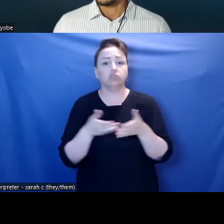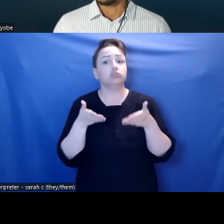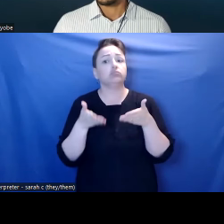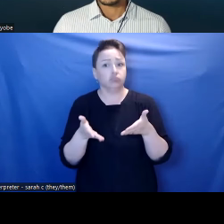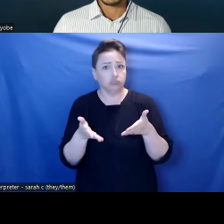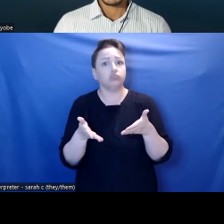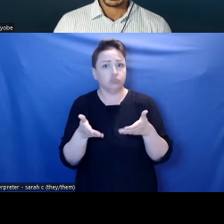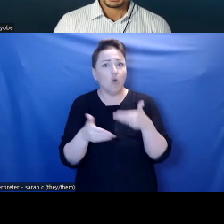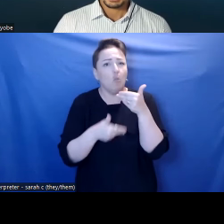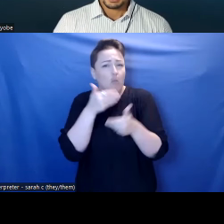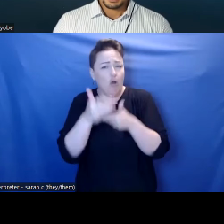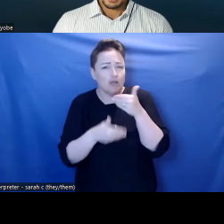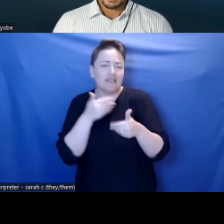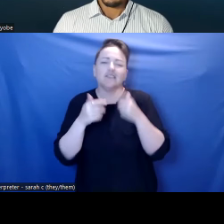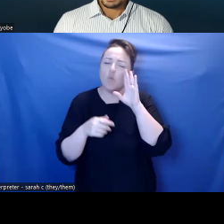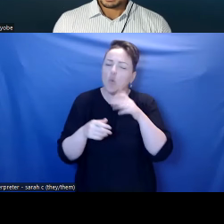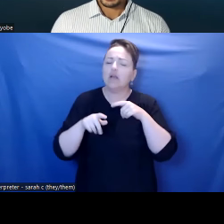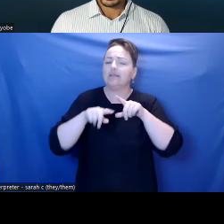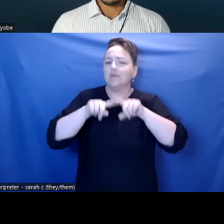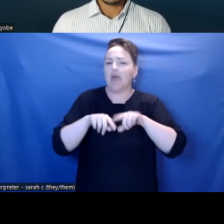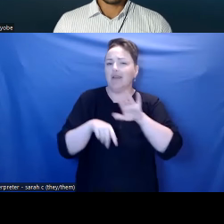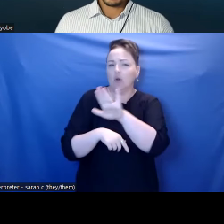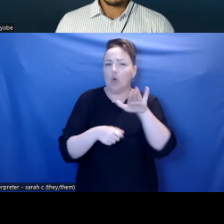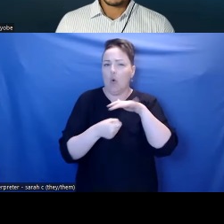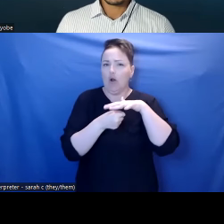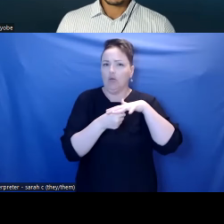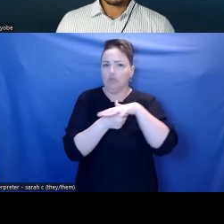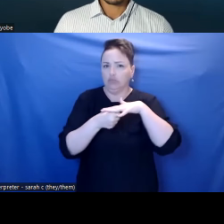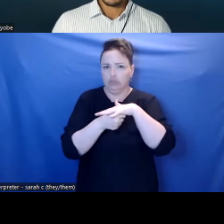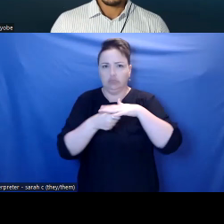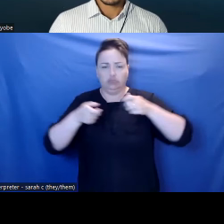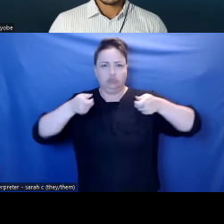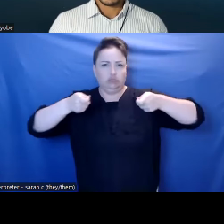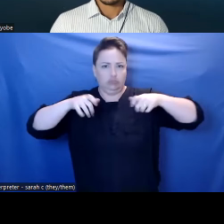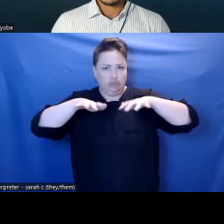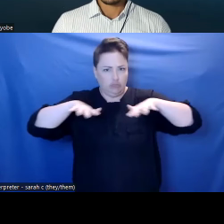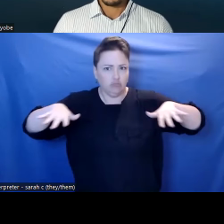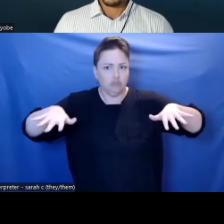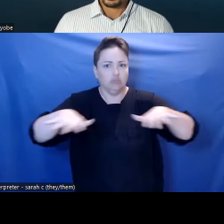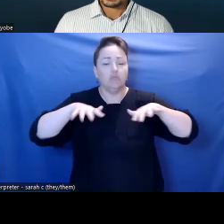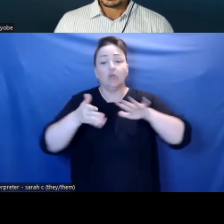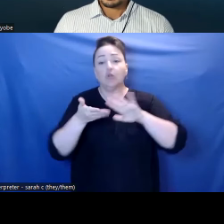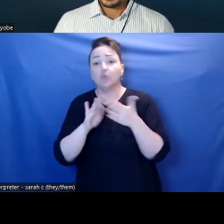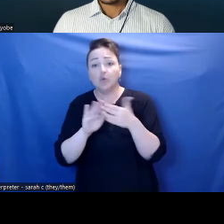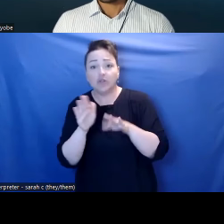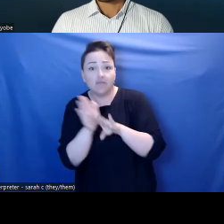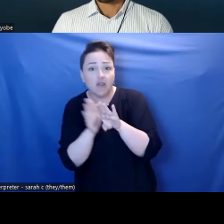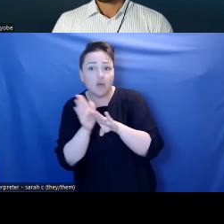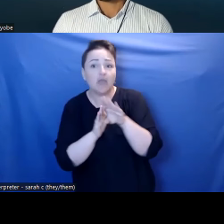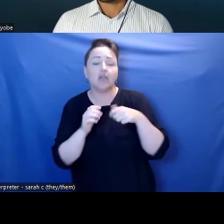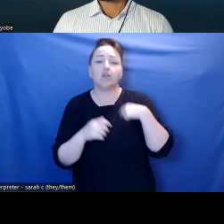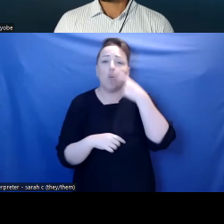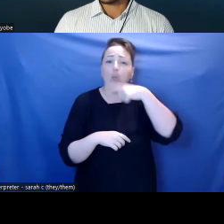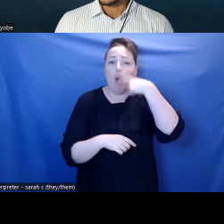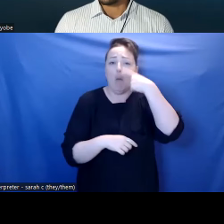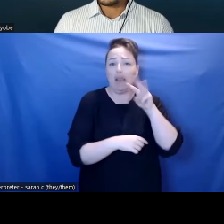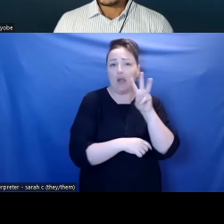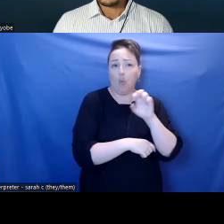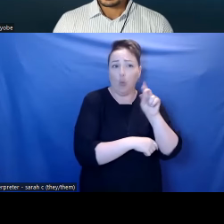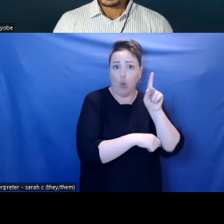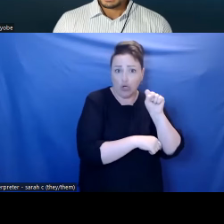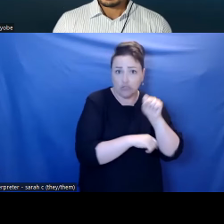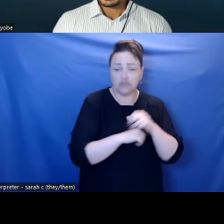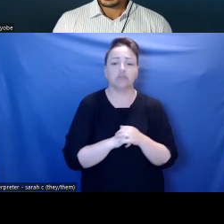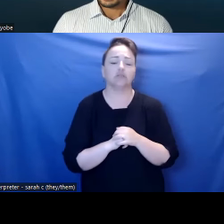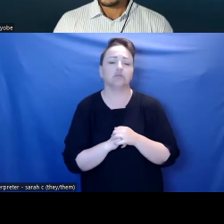will vary per jurisdiction: planning, community development, economic development, as well as public works. So some of the possible outcomes